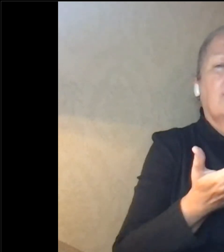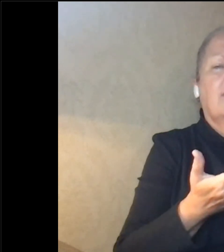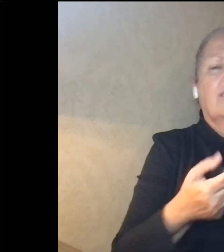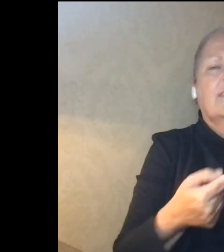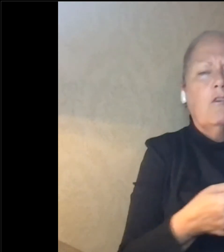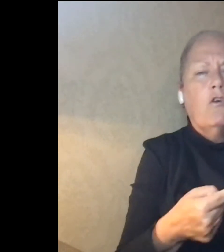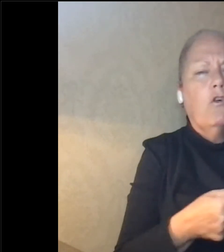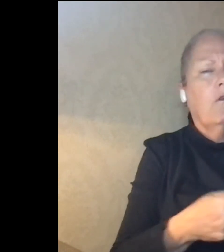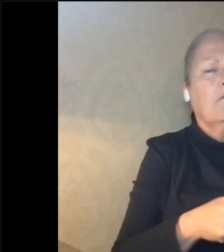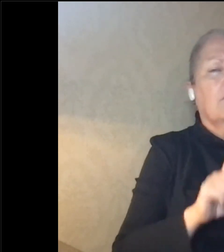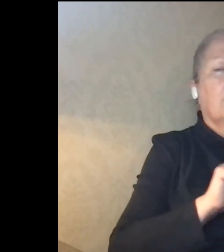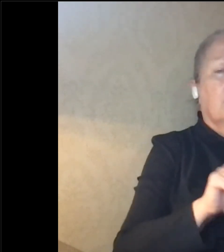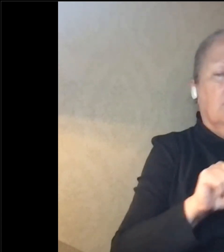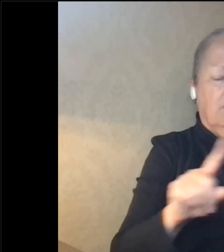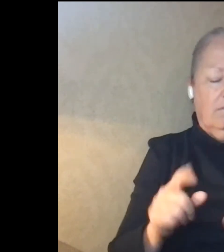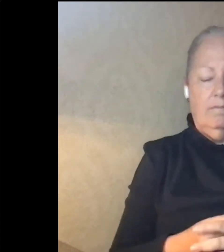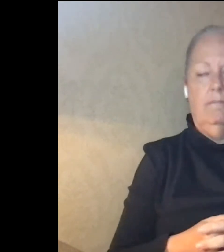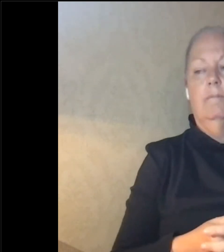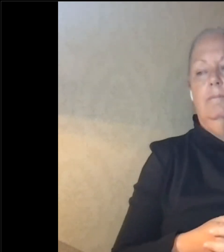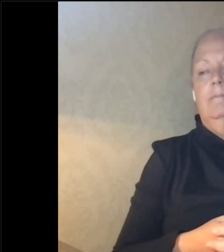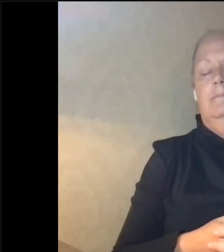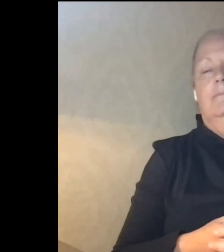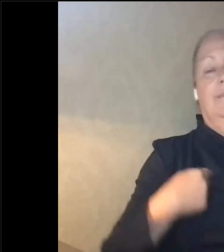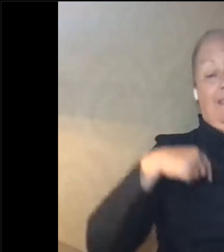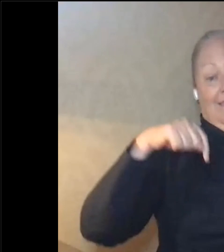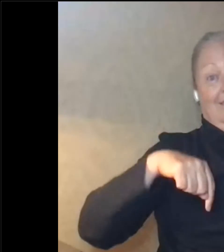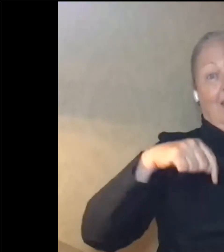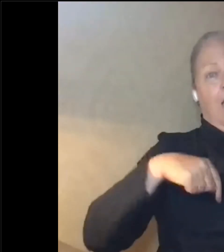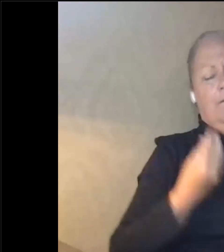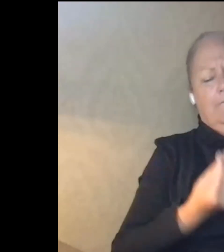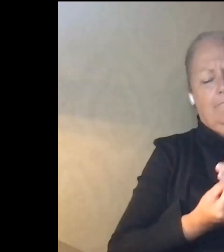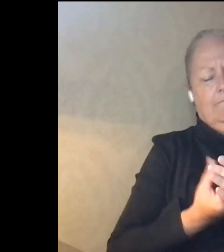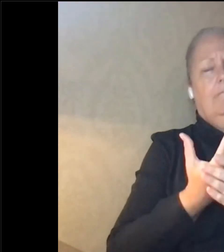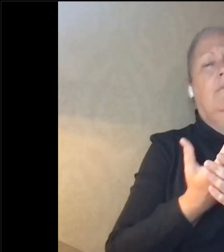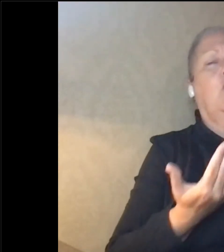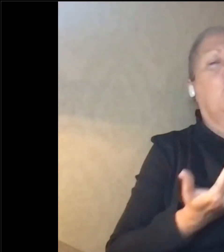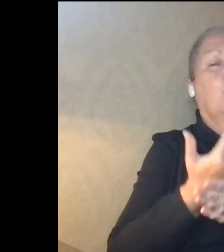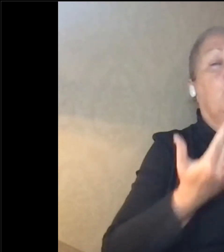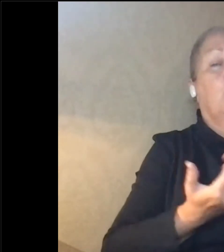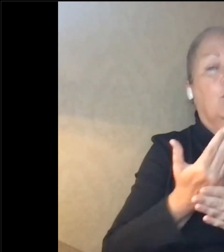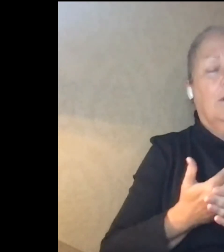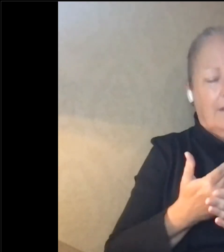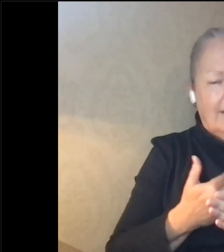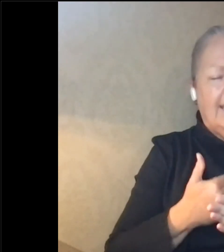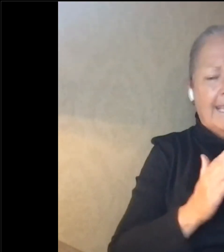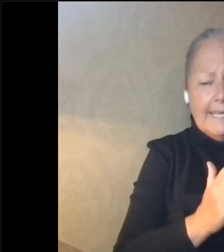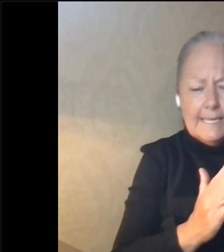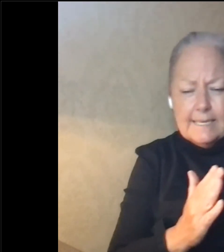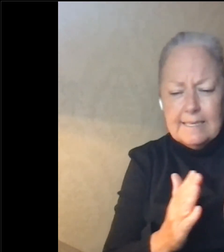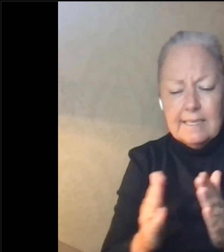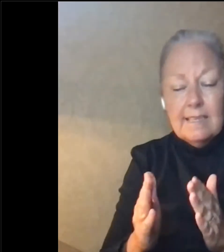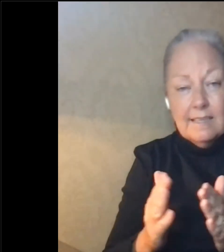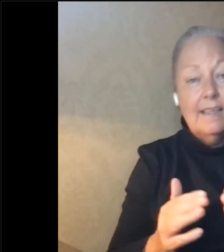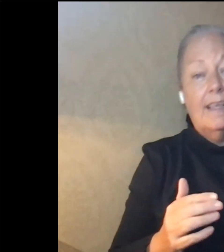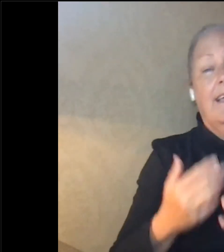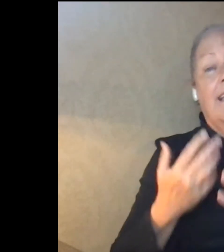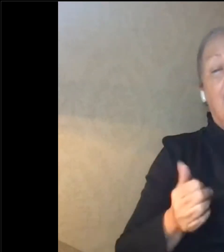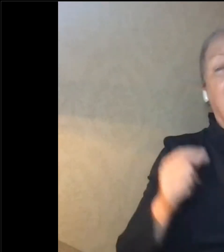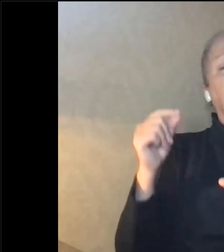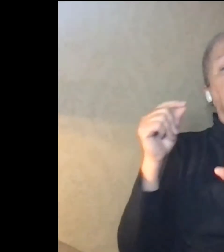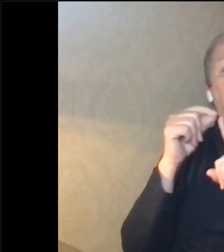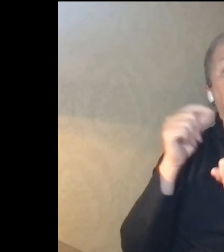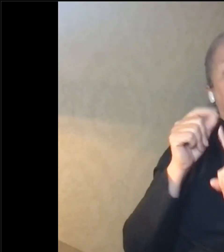very beginning phase in the Pakistan, and we have sensitized our Bureau of Statistics of Pakistan.